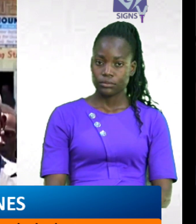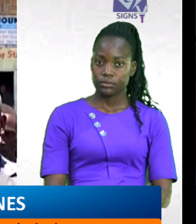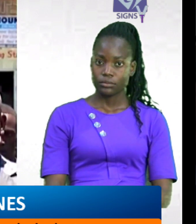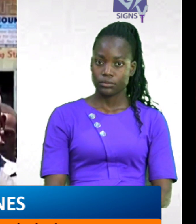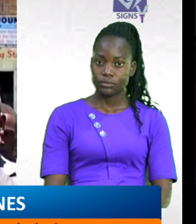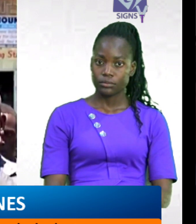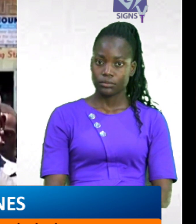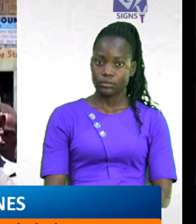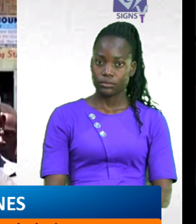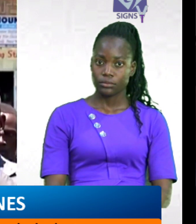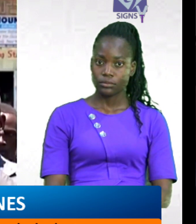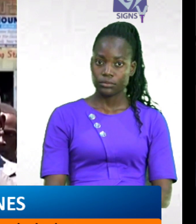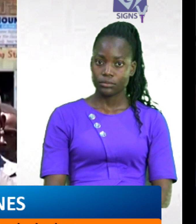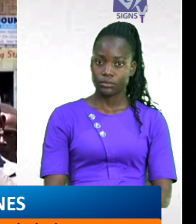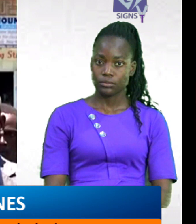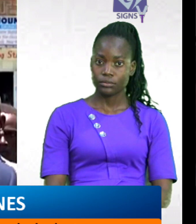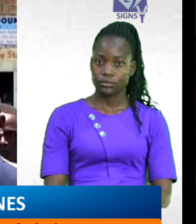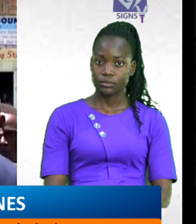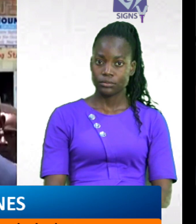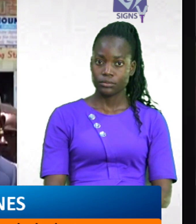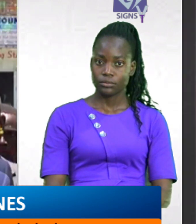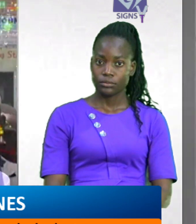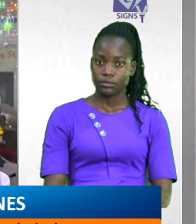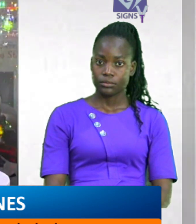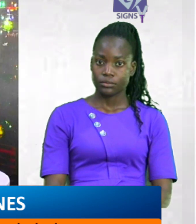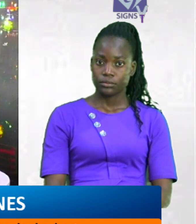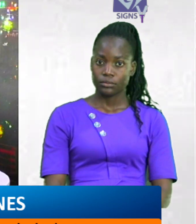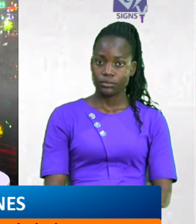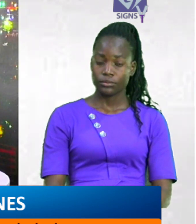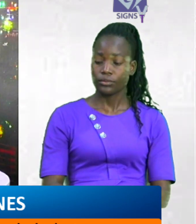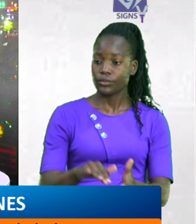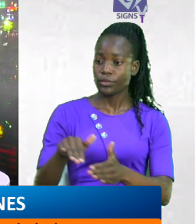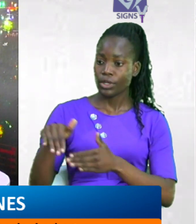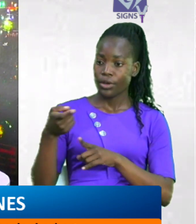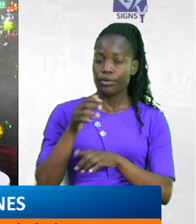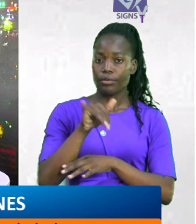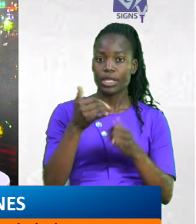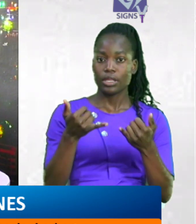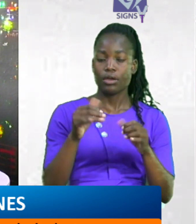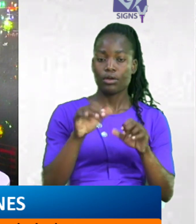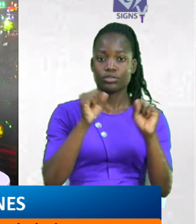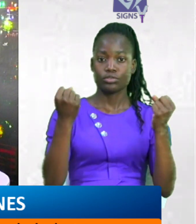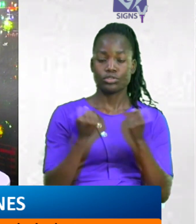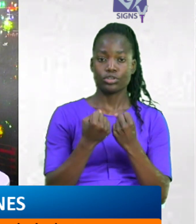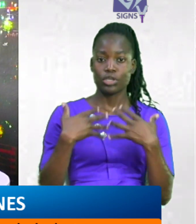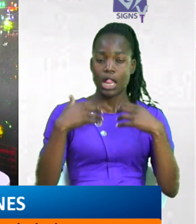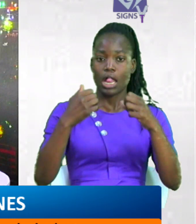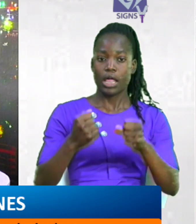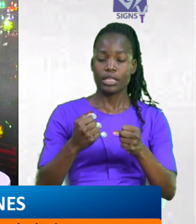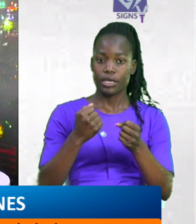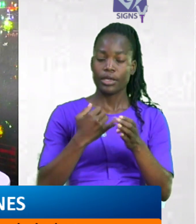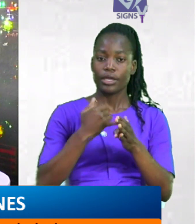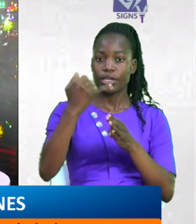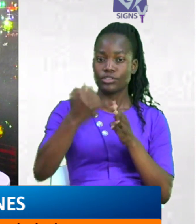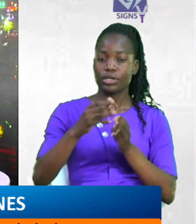thing is the specifications of the materials were changed, probably without the full concurrence